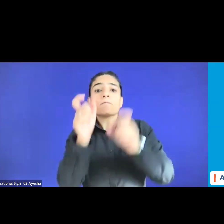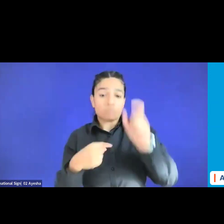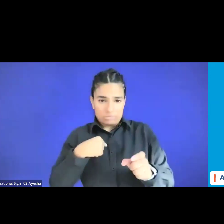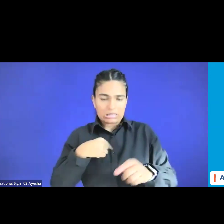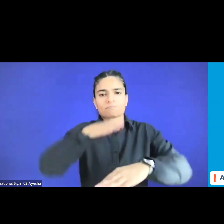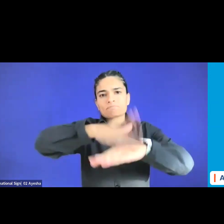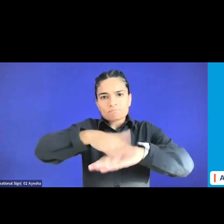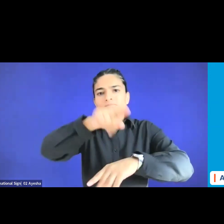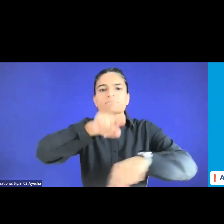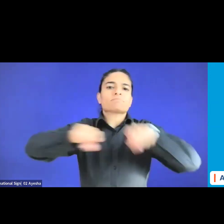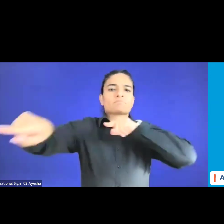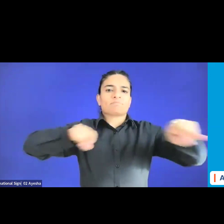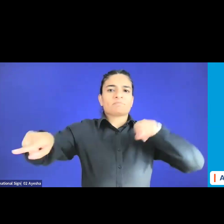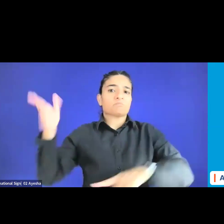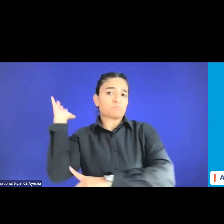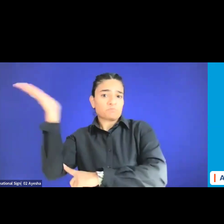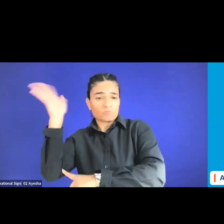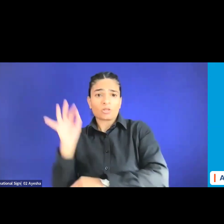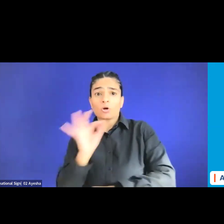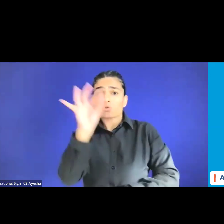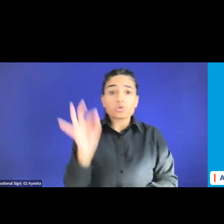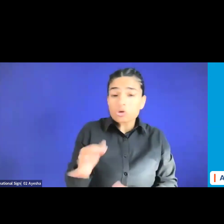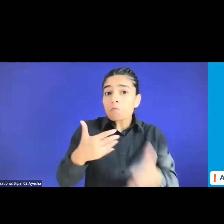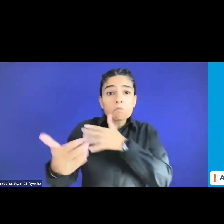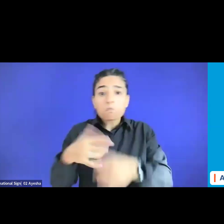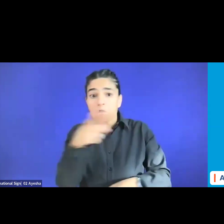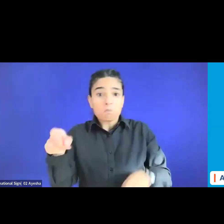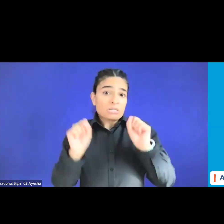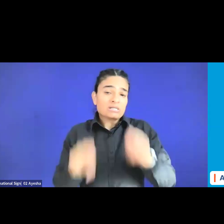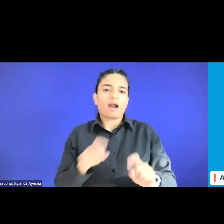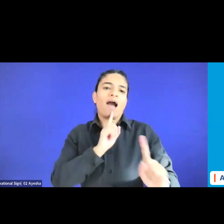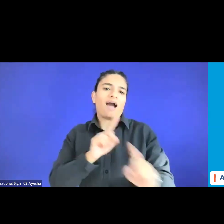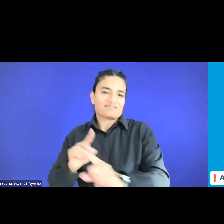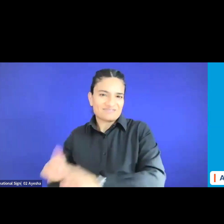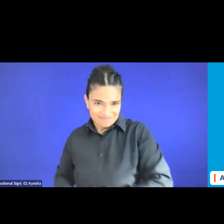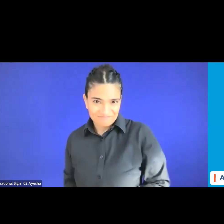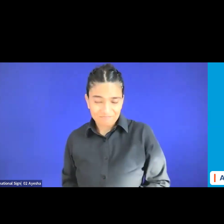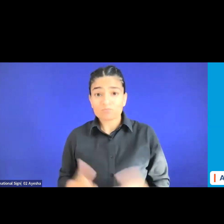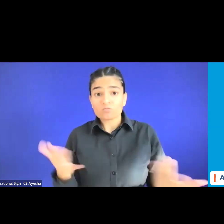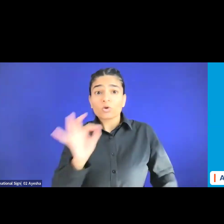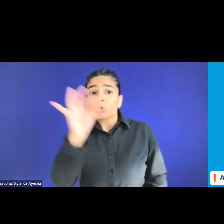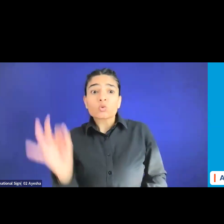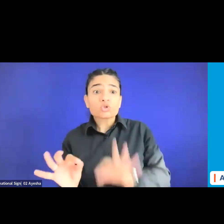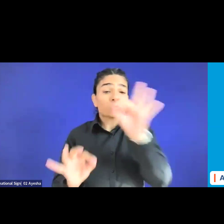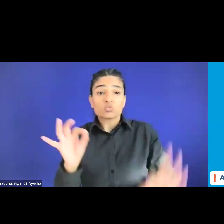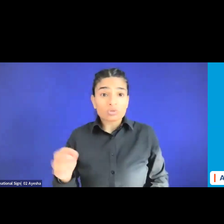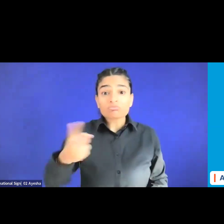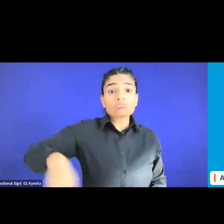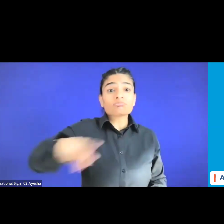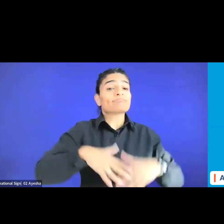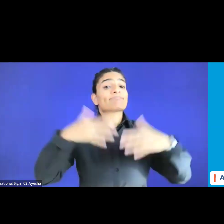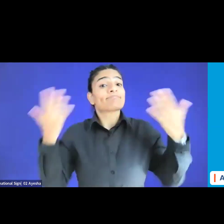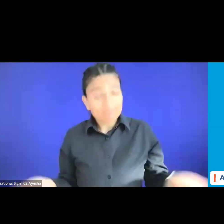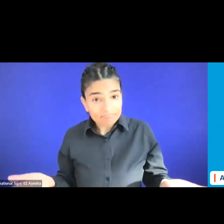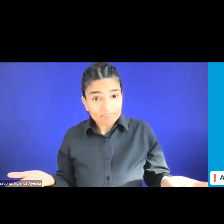to answer some of your questions. So without any further ado, I would like to give the floor